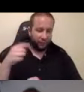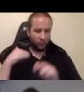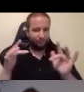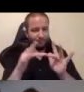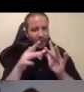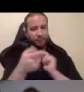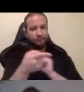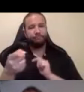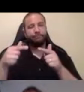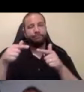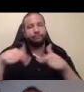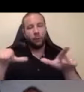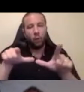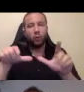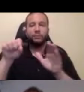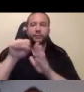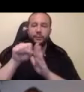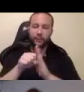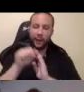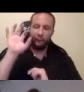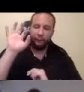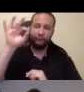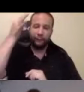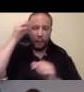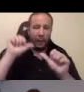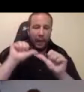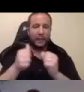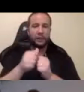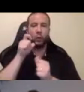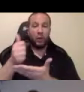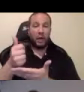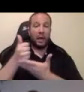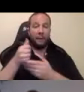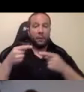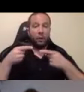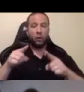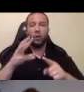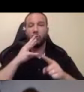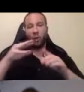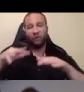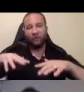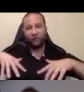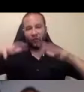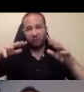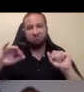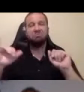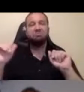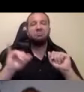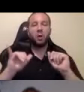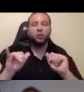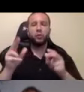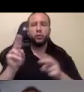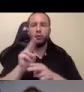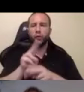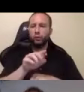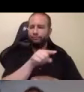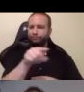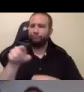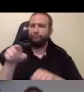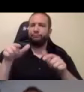federal agencies that can affect flood risk in the region. And input and decision support from community members like